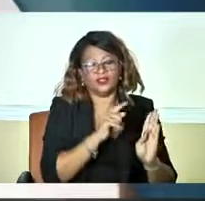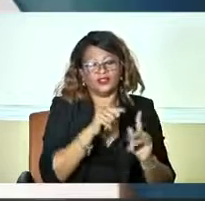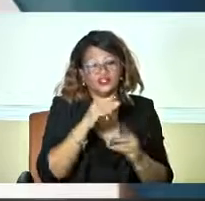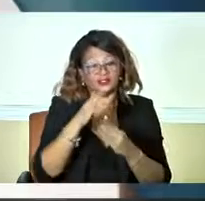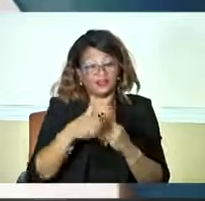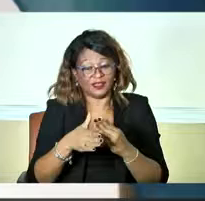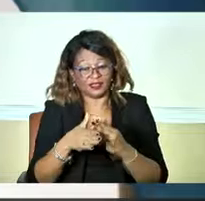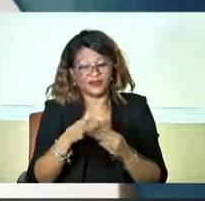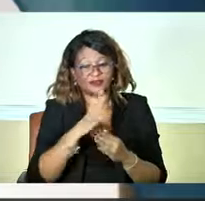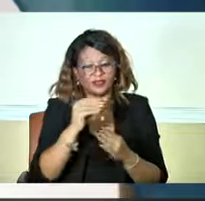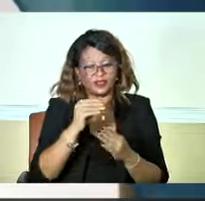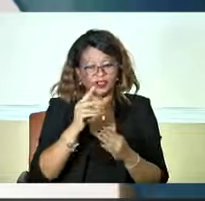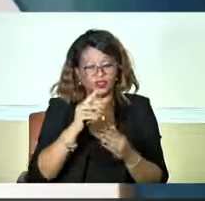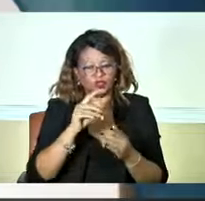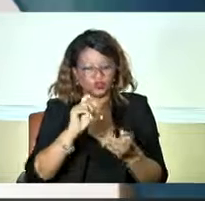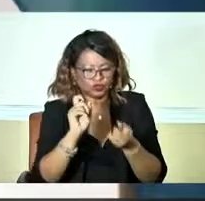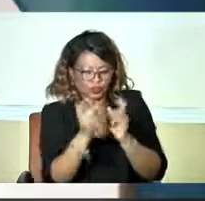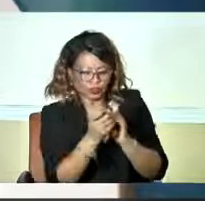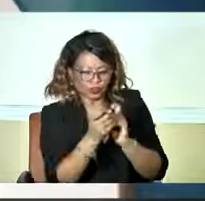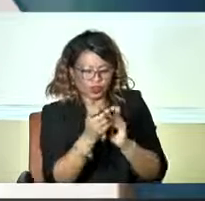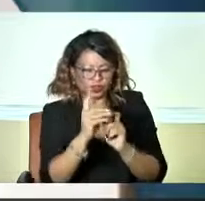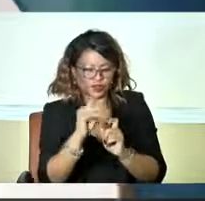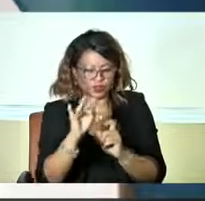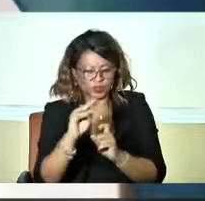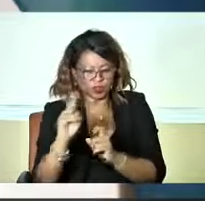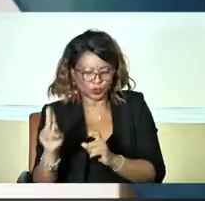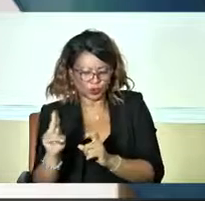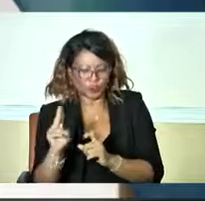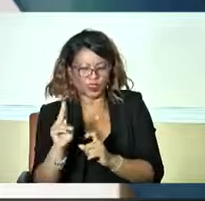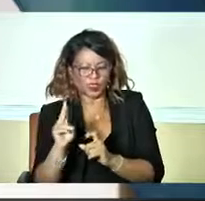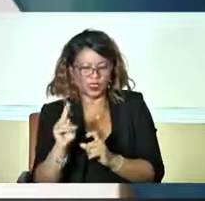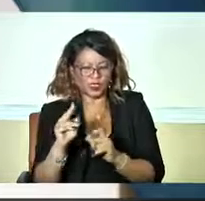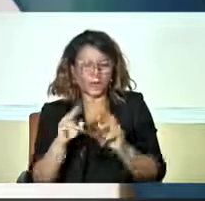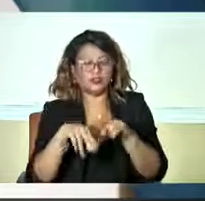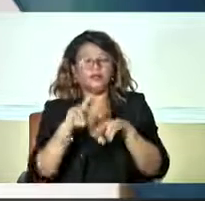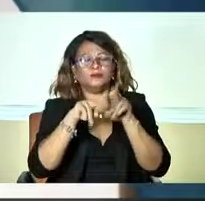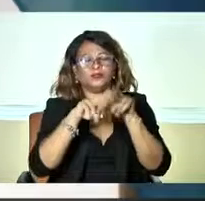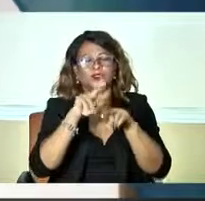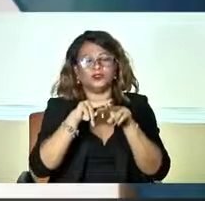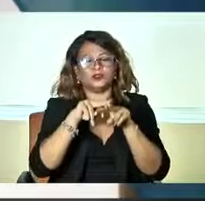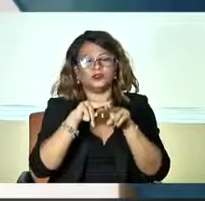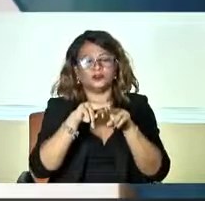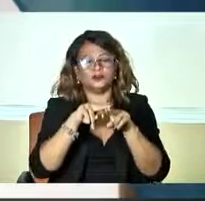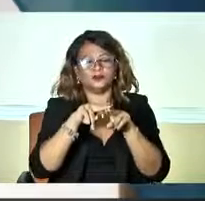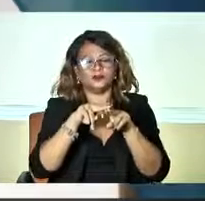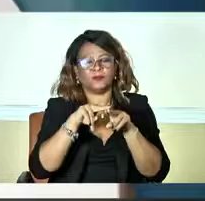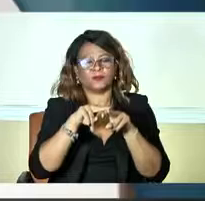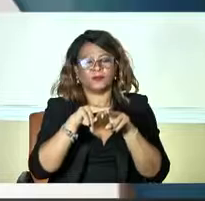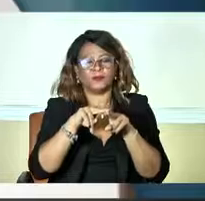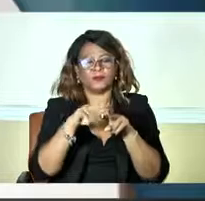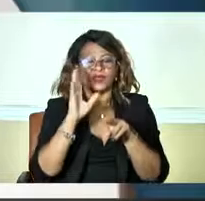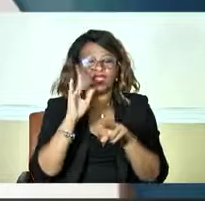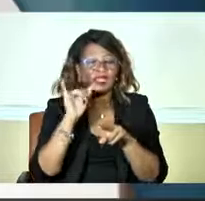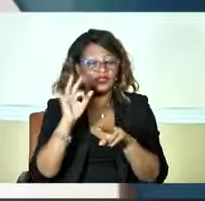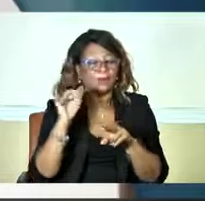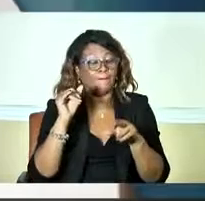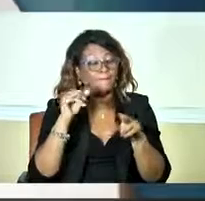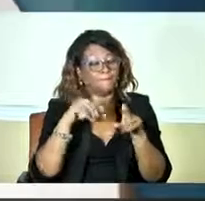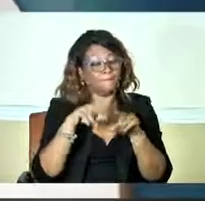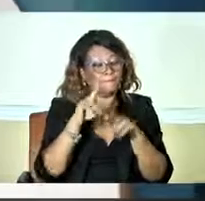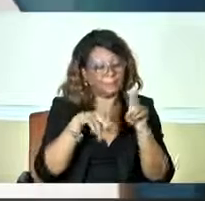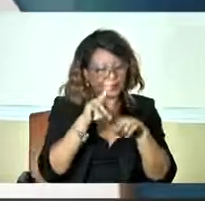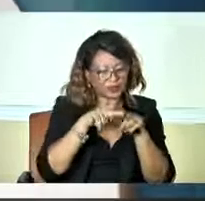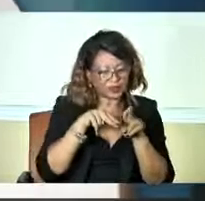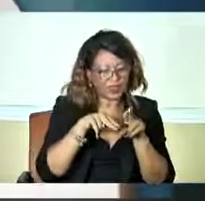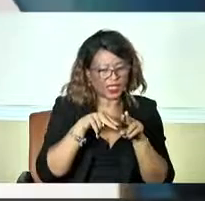end, the Digital Transformation Unit, or DTU, has built, and I emphasize, has built,